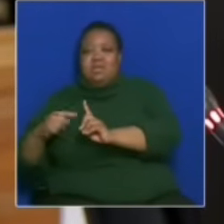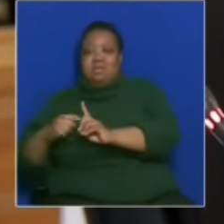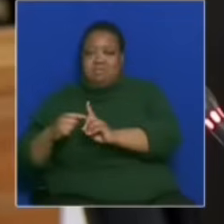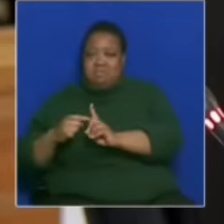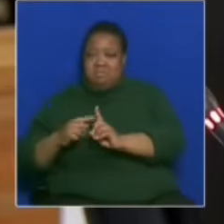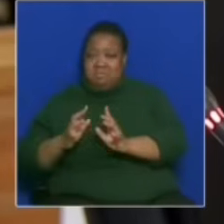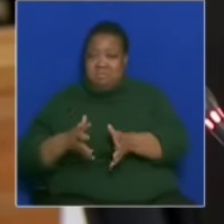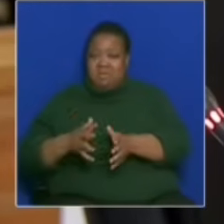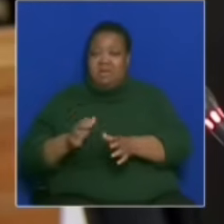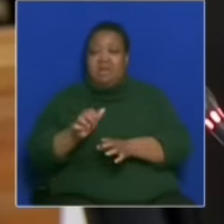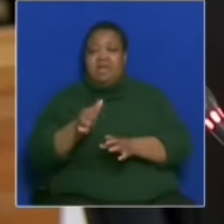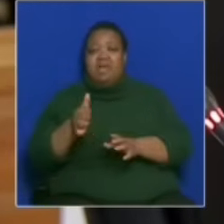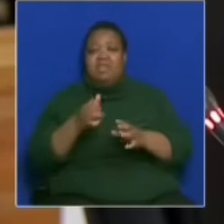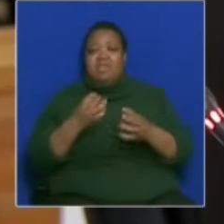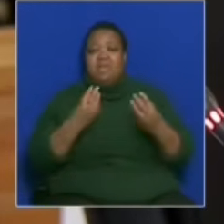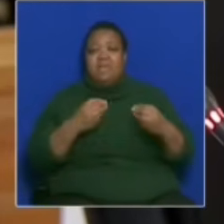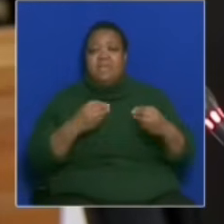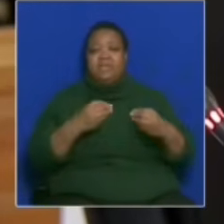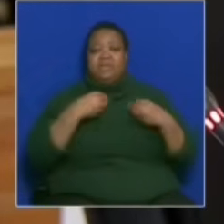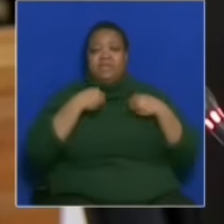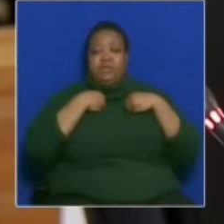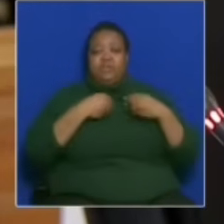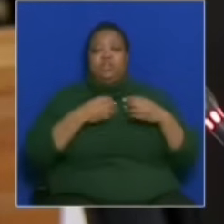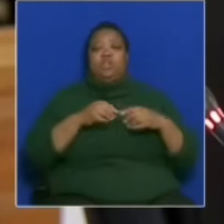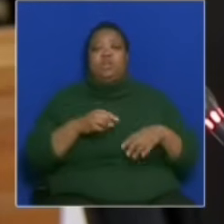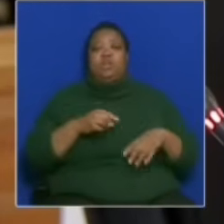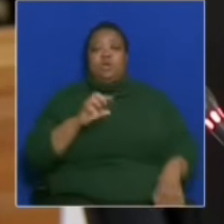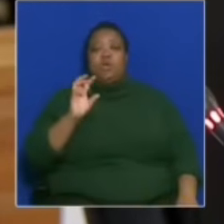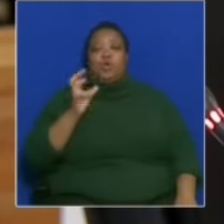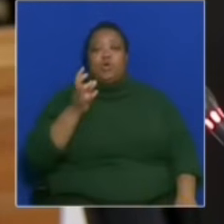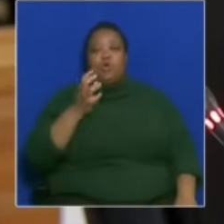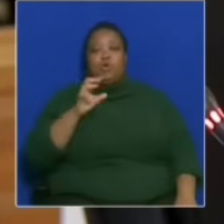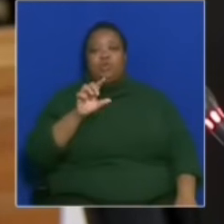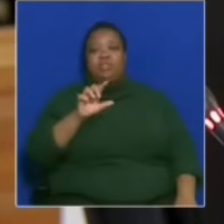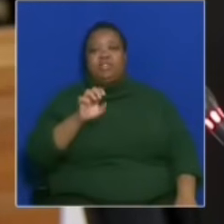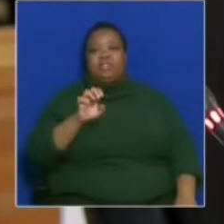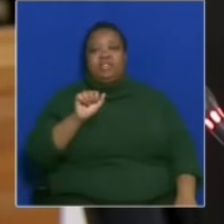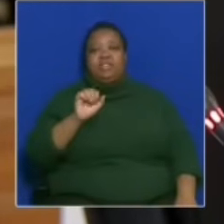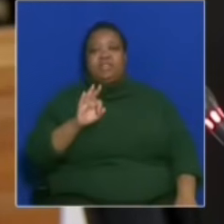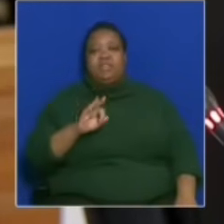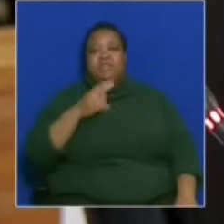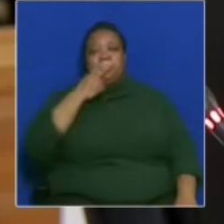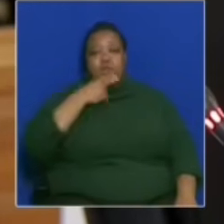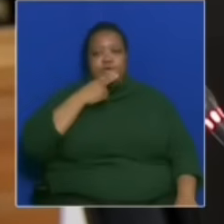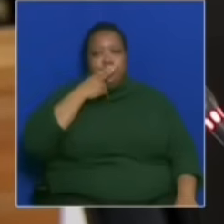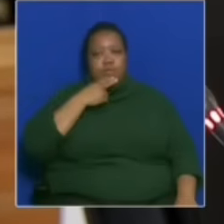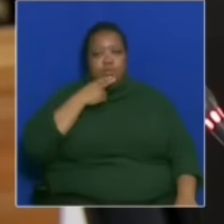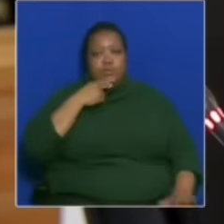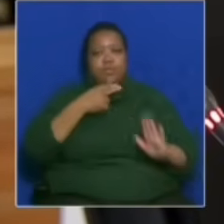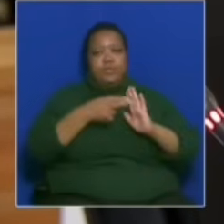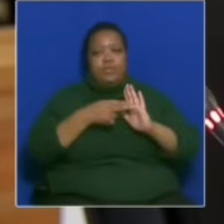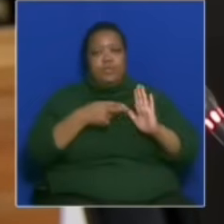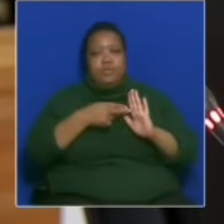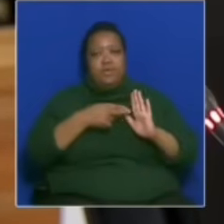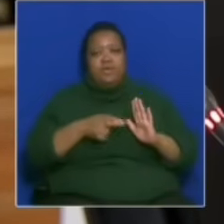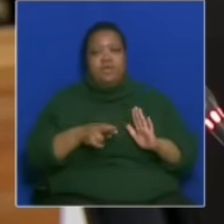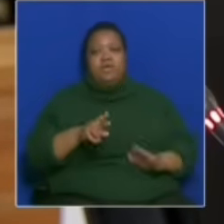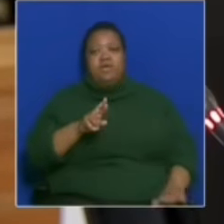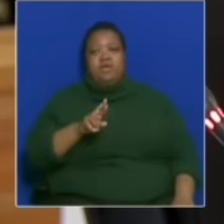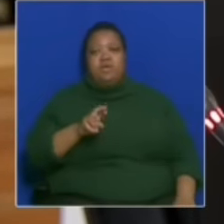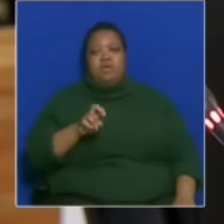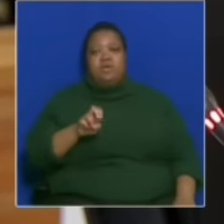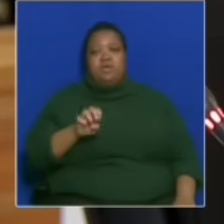competitor, Gold Leaf Tobacco, whose primary brand is Remington Gold. And we see